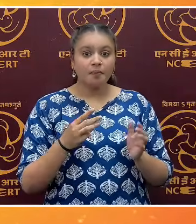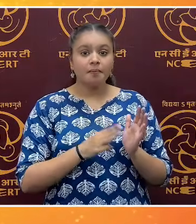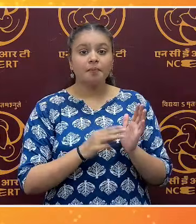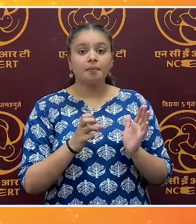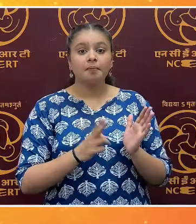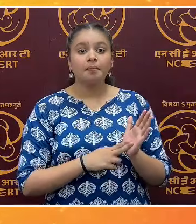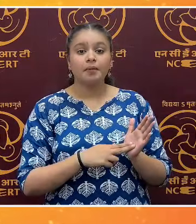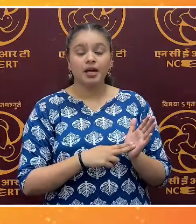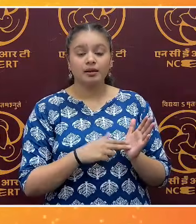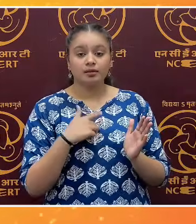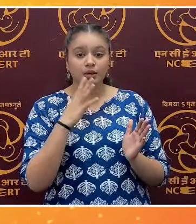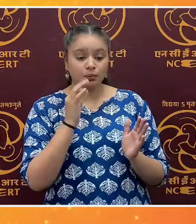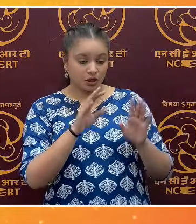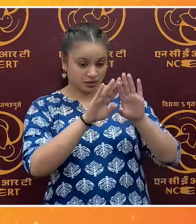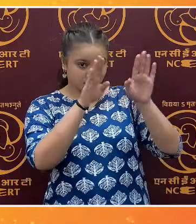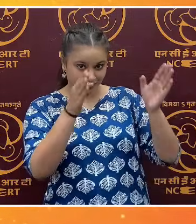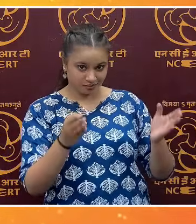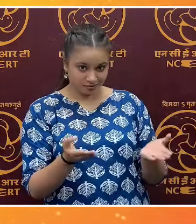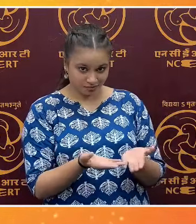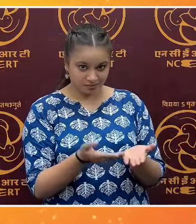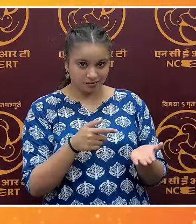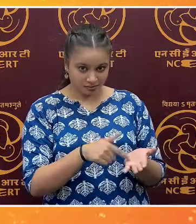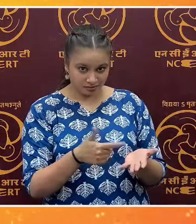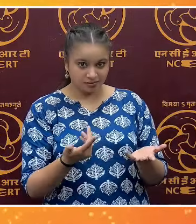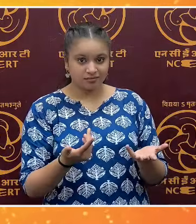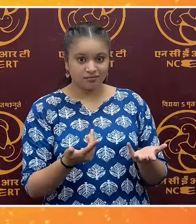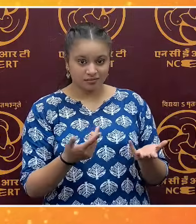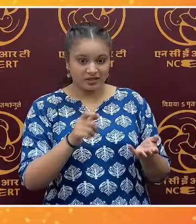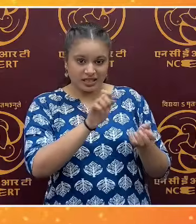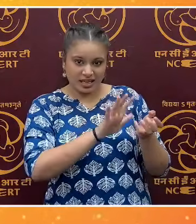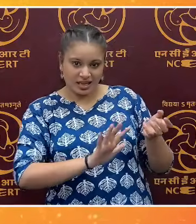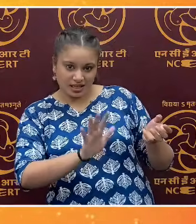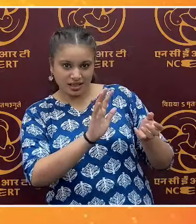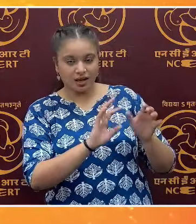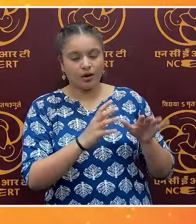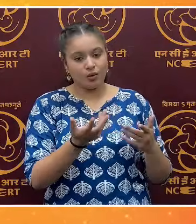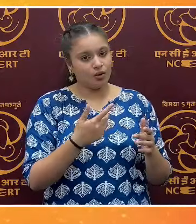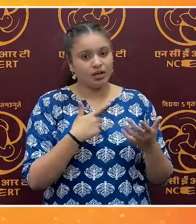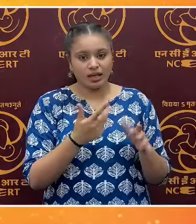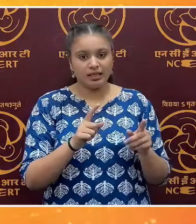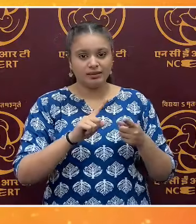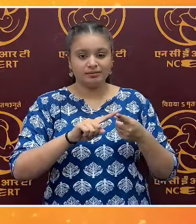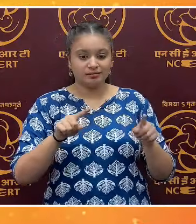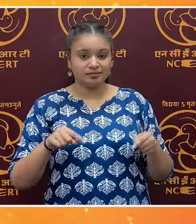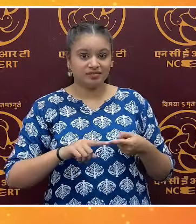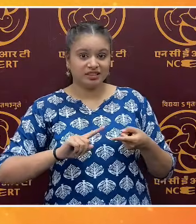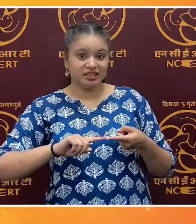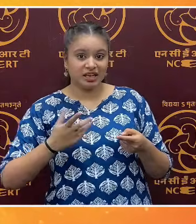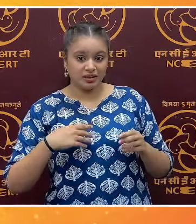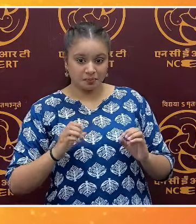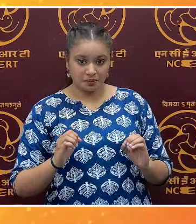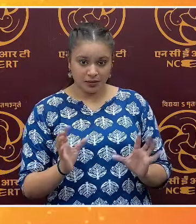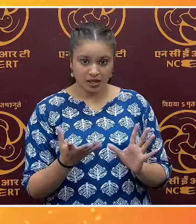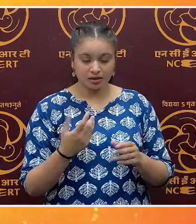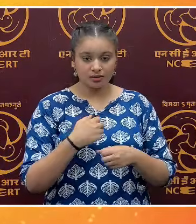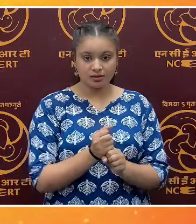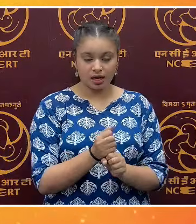main you can say the area where the current is generated. From